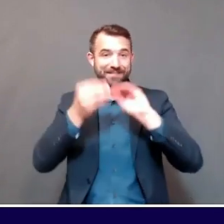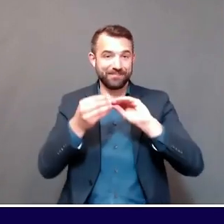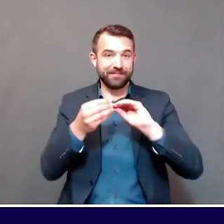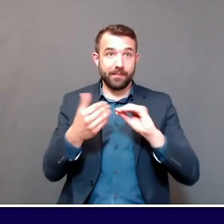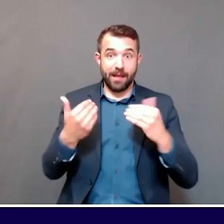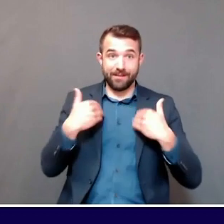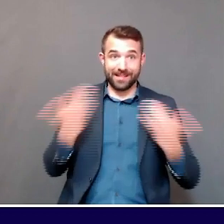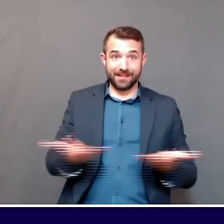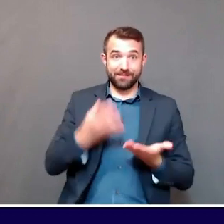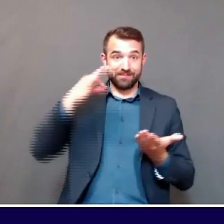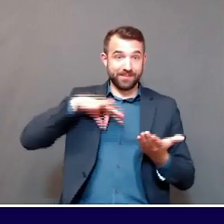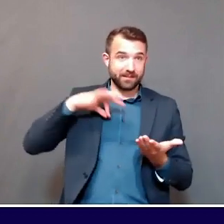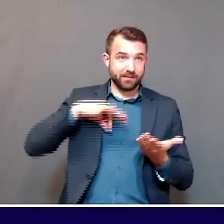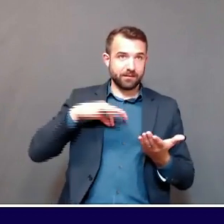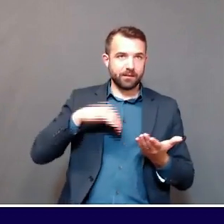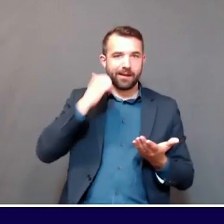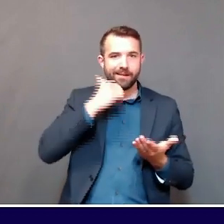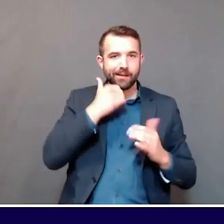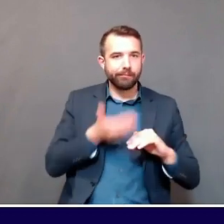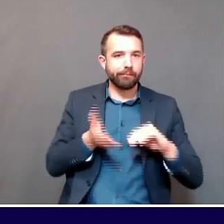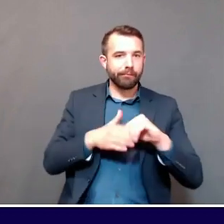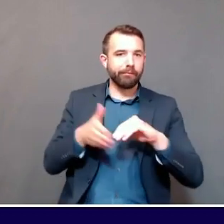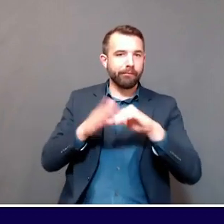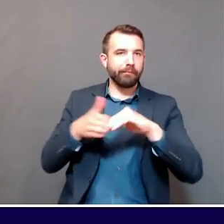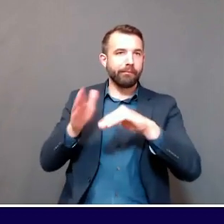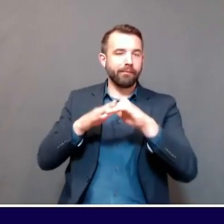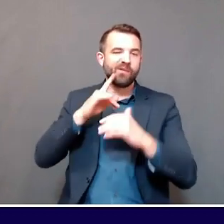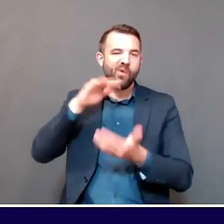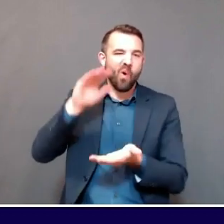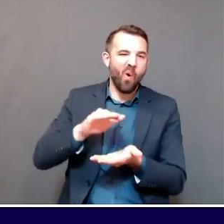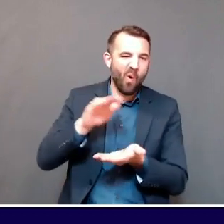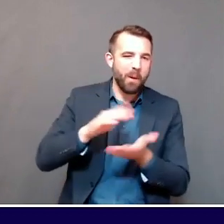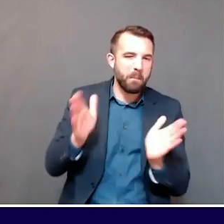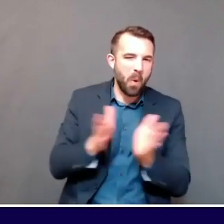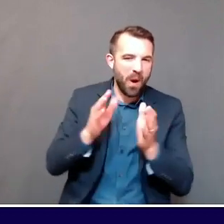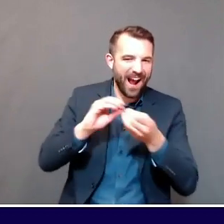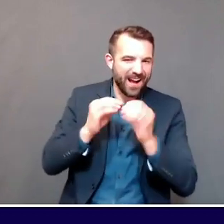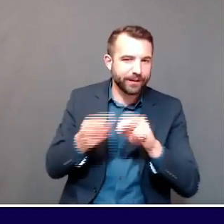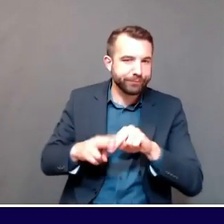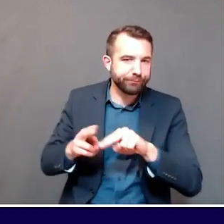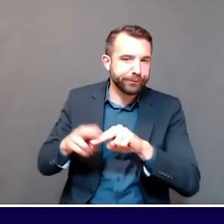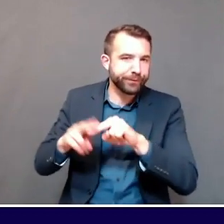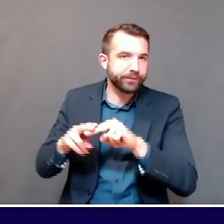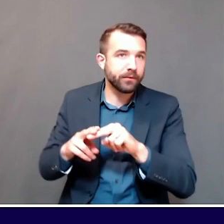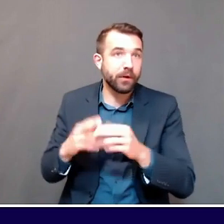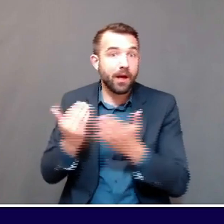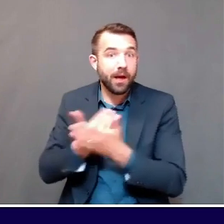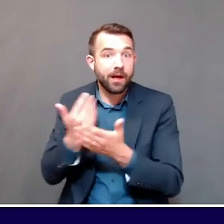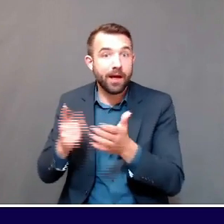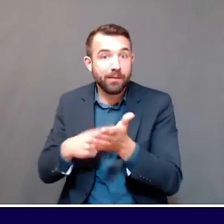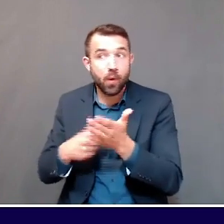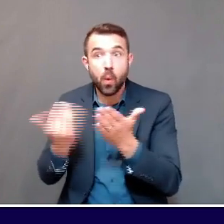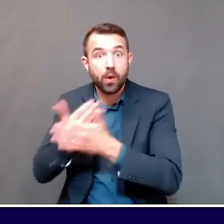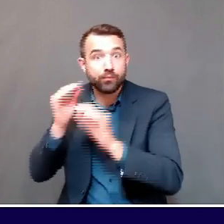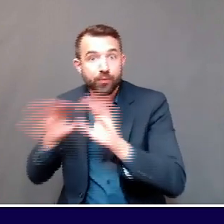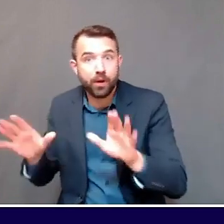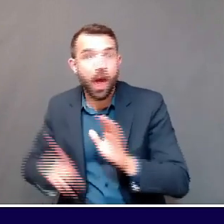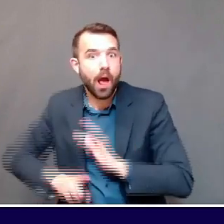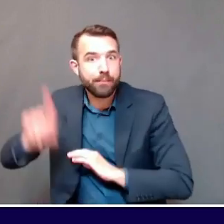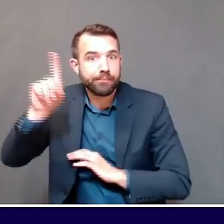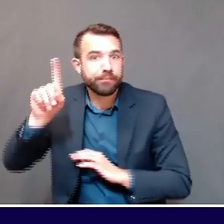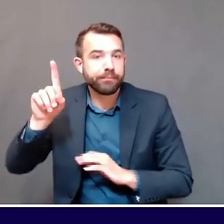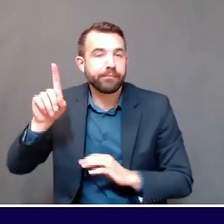is low. A lot of that is driven on a day-to-day basis by whether there's a new outbreak. If there's a new big